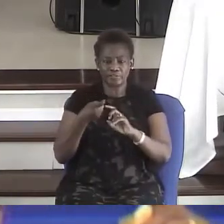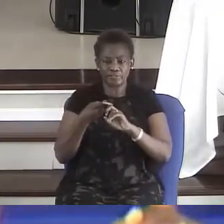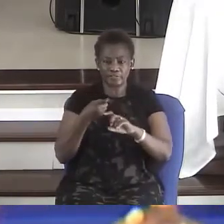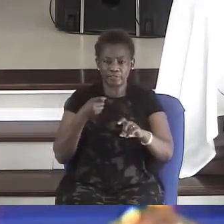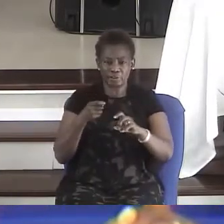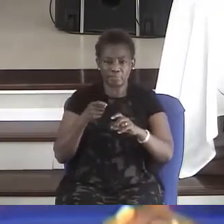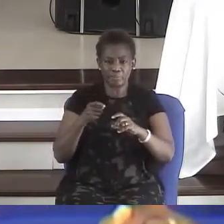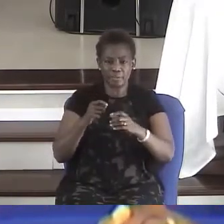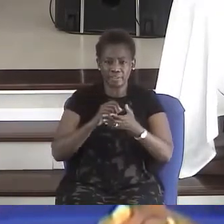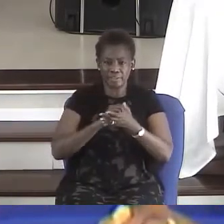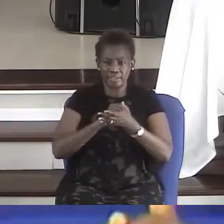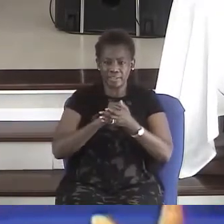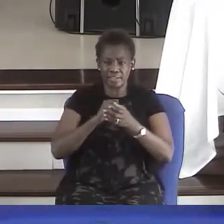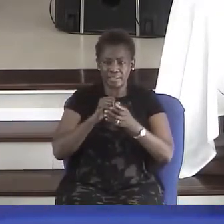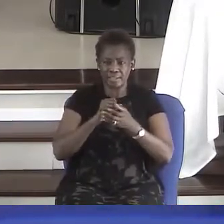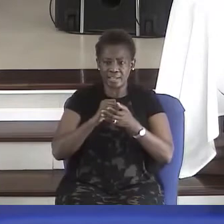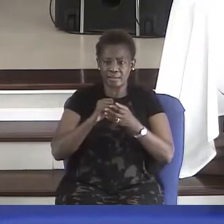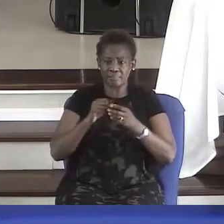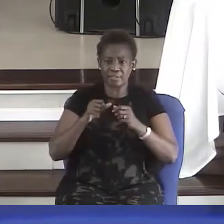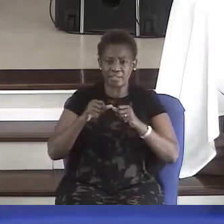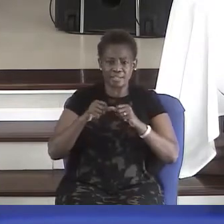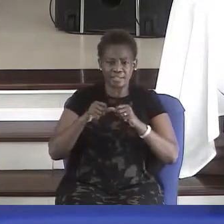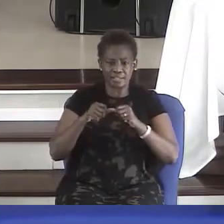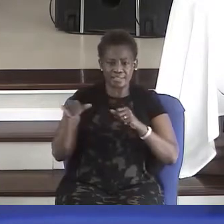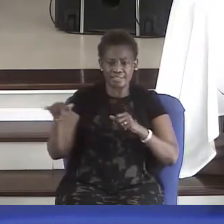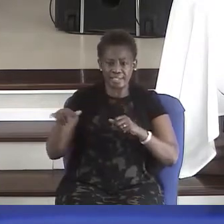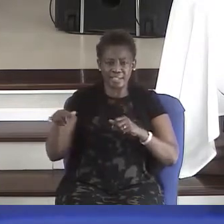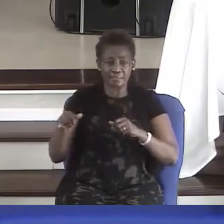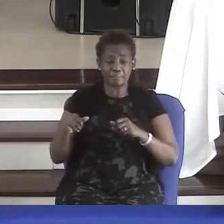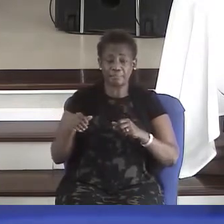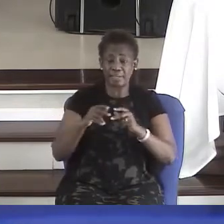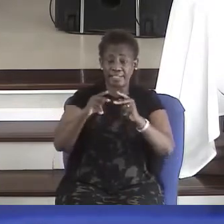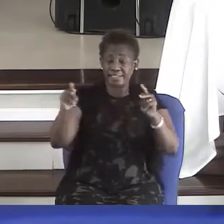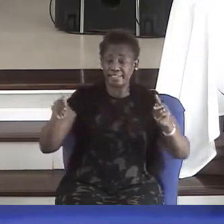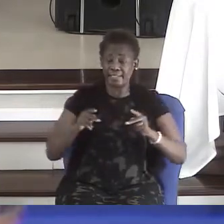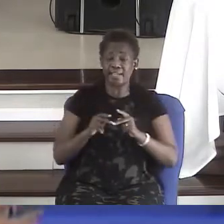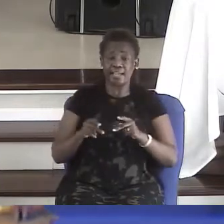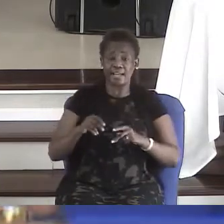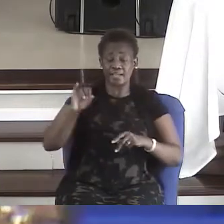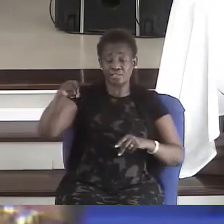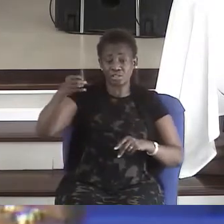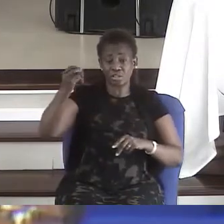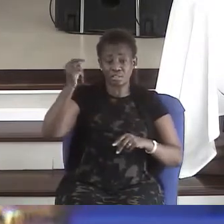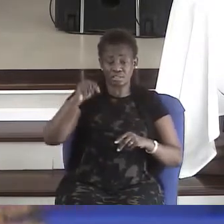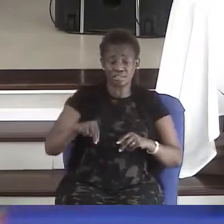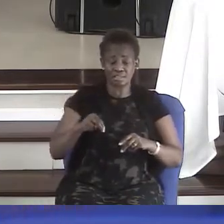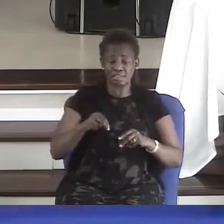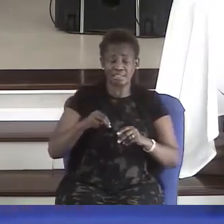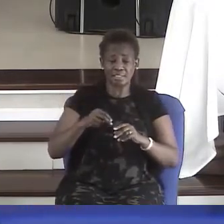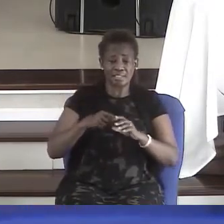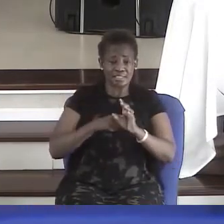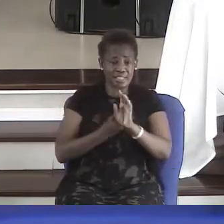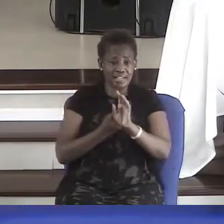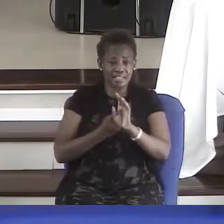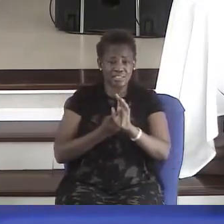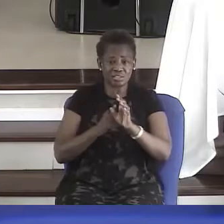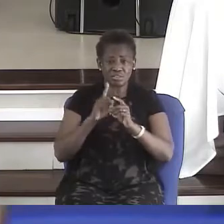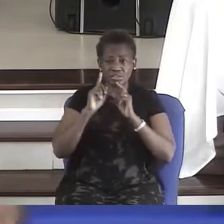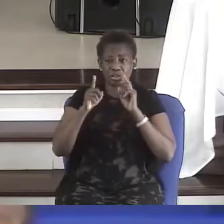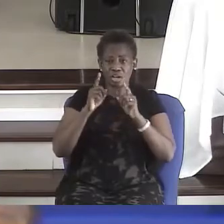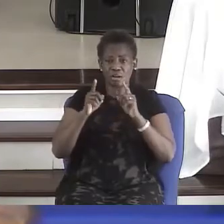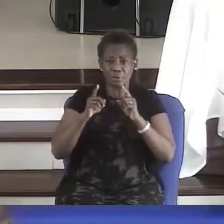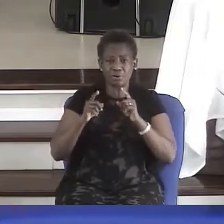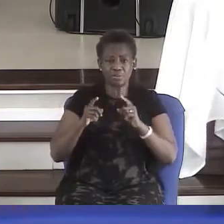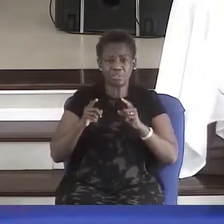of heaven. And John began to talk about shepherd and sheep, water for